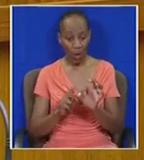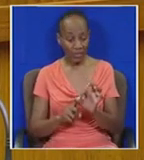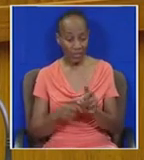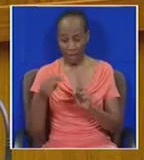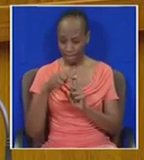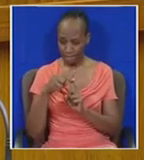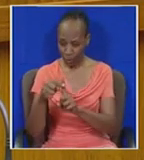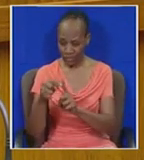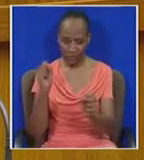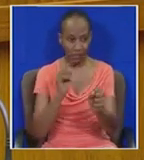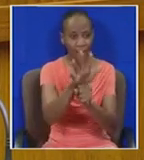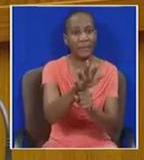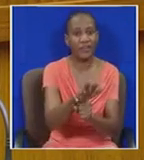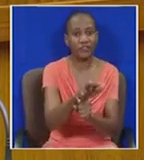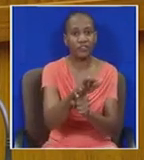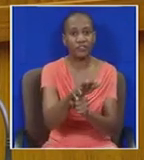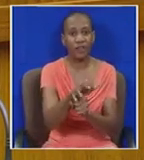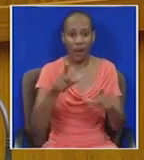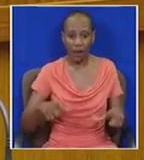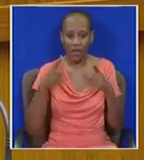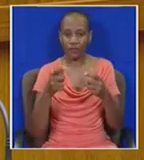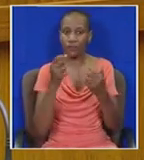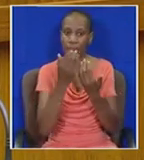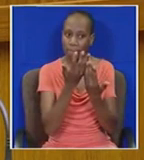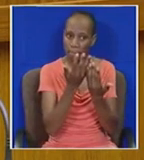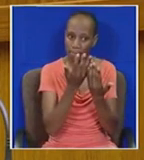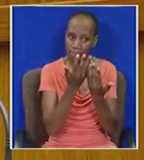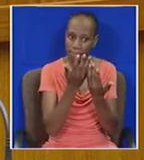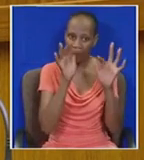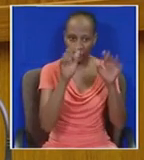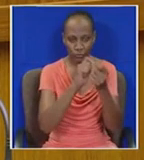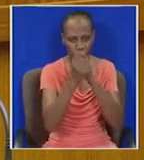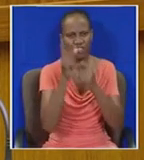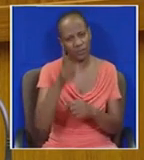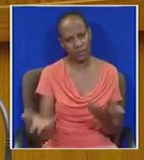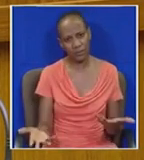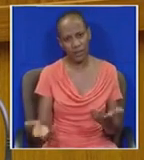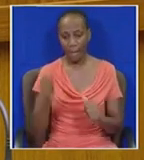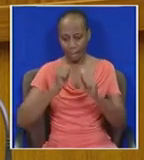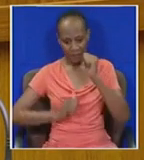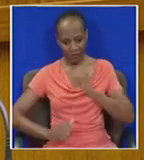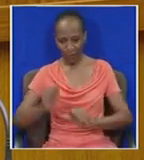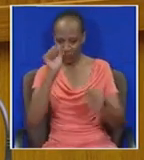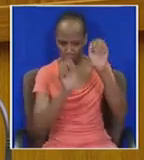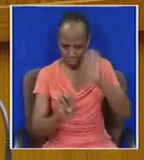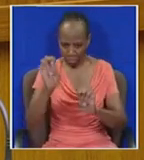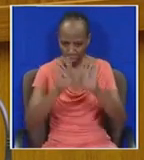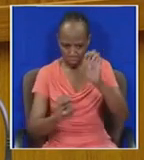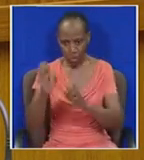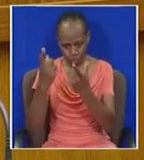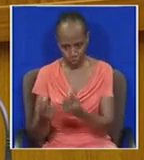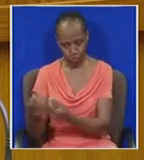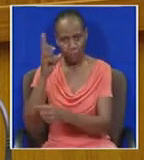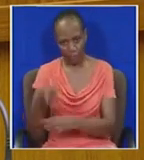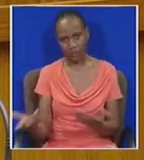positive impact on the lives of our people. Accountability and performance monitoring will become the order of the day.